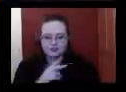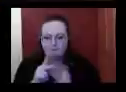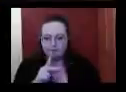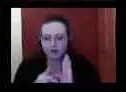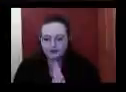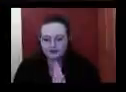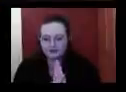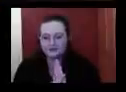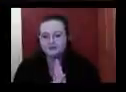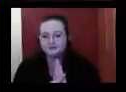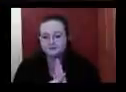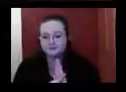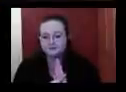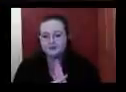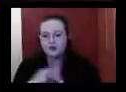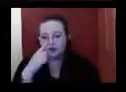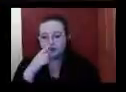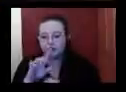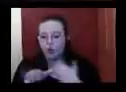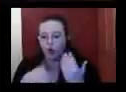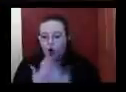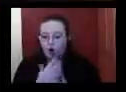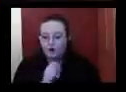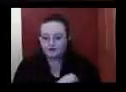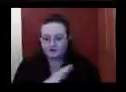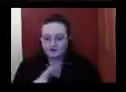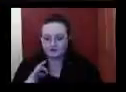for all of our employees